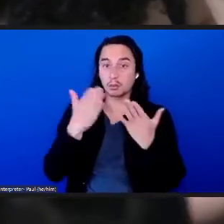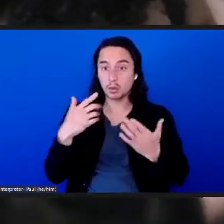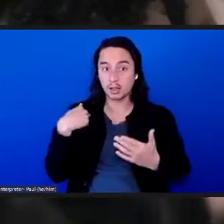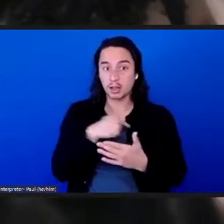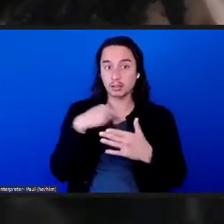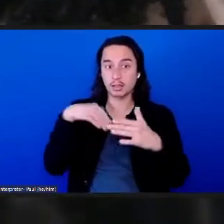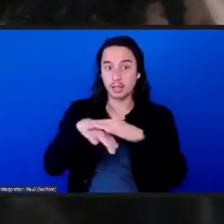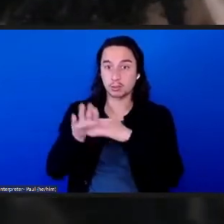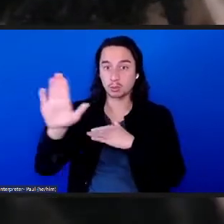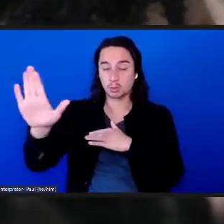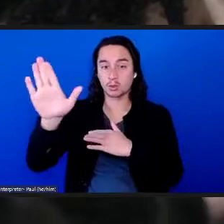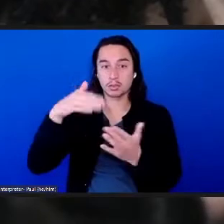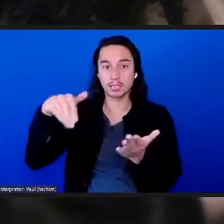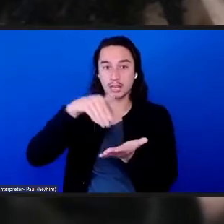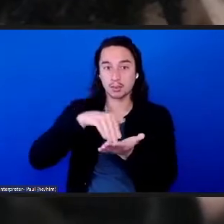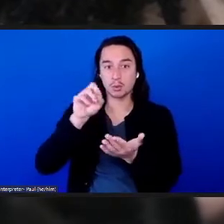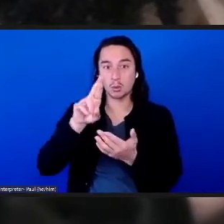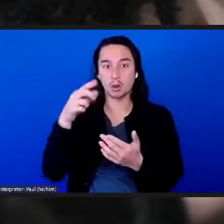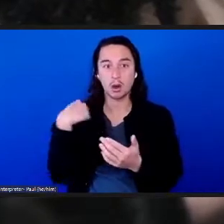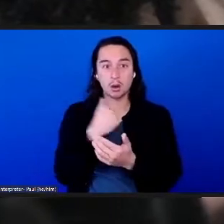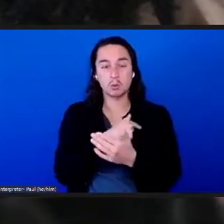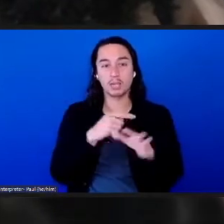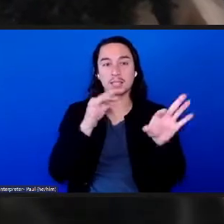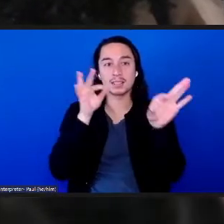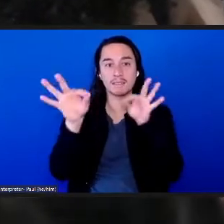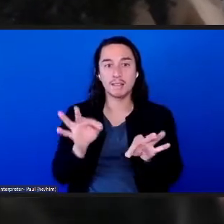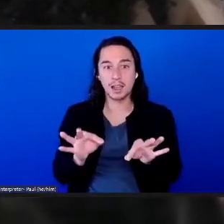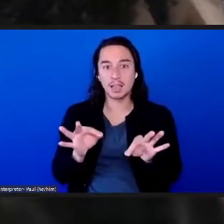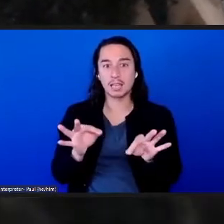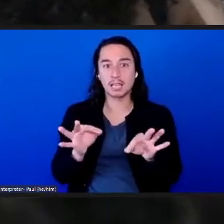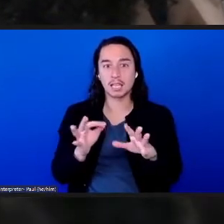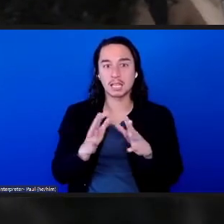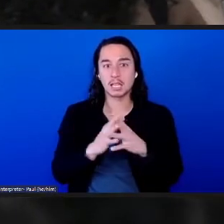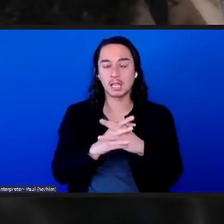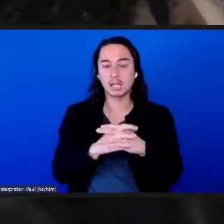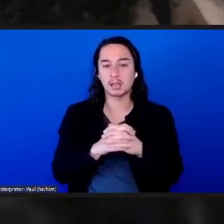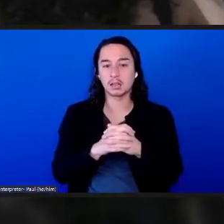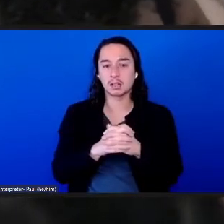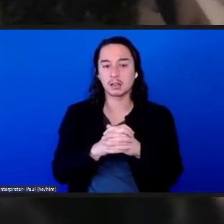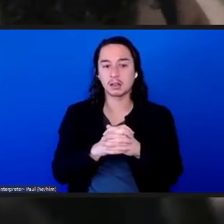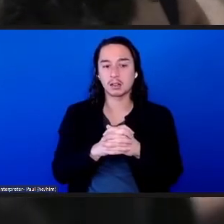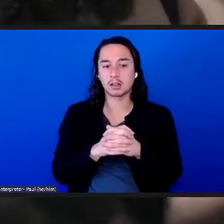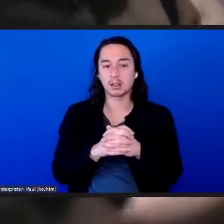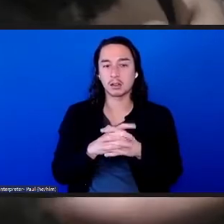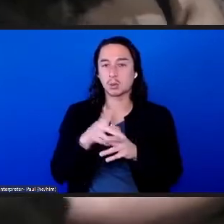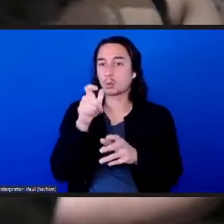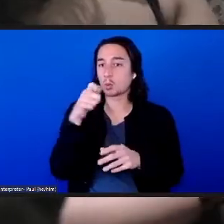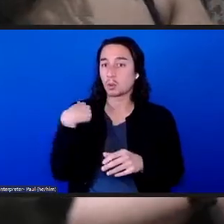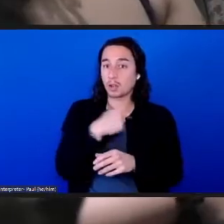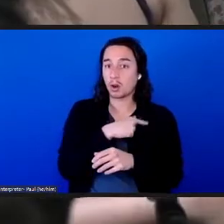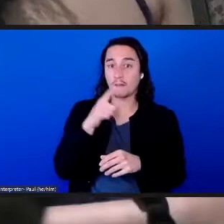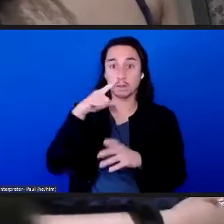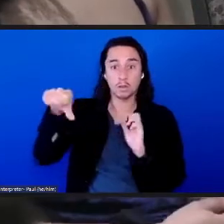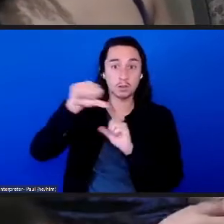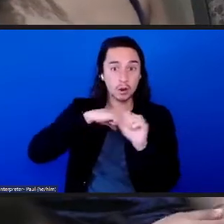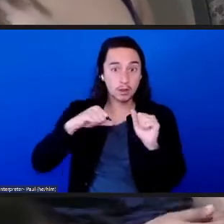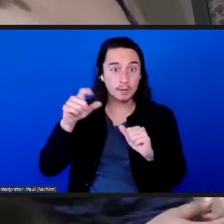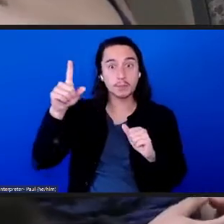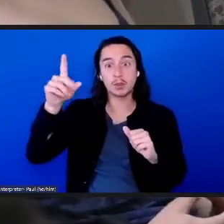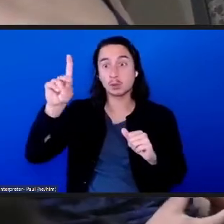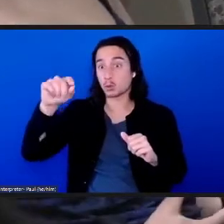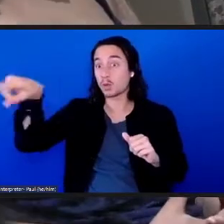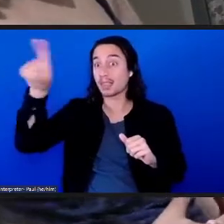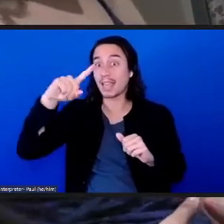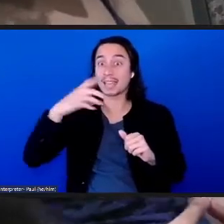center? Or are we defining, like, who we are for each other, and do they deserve us?